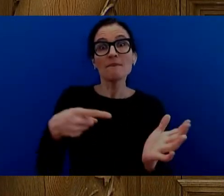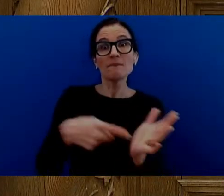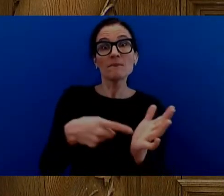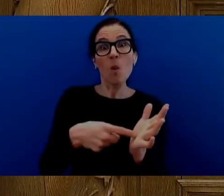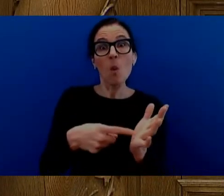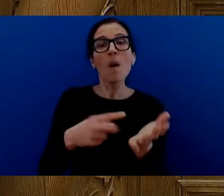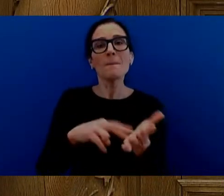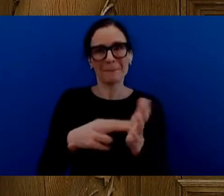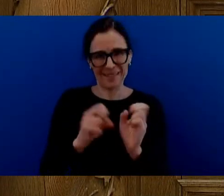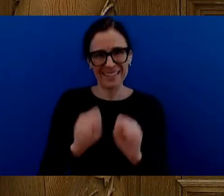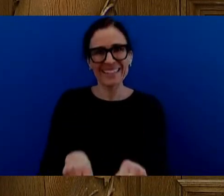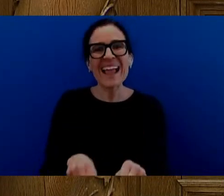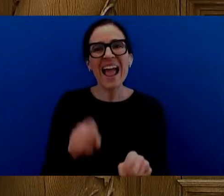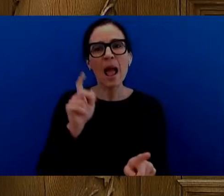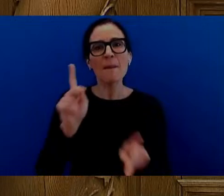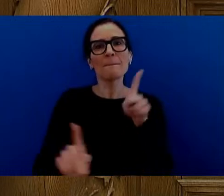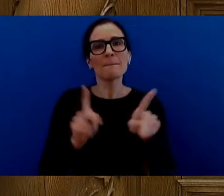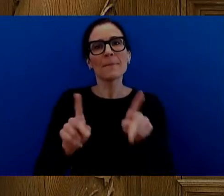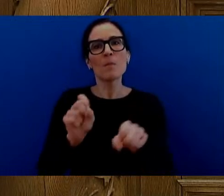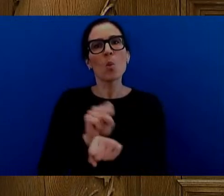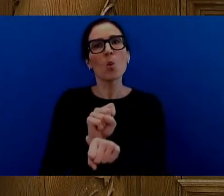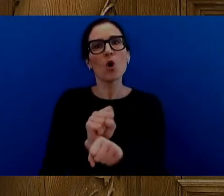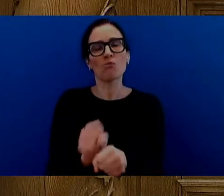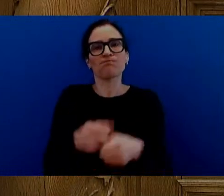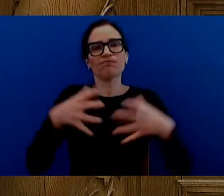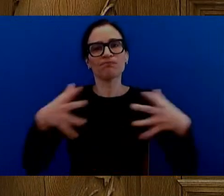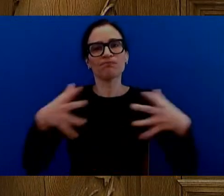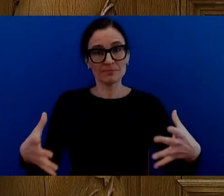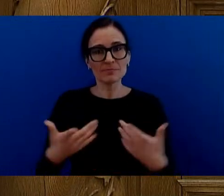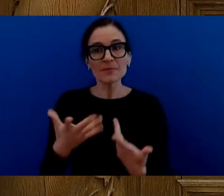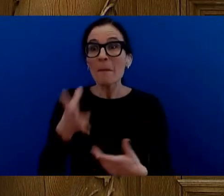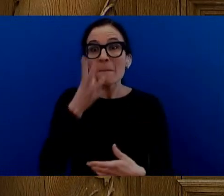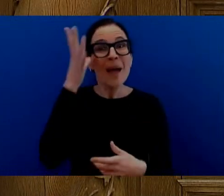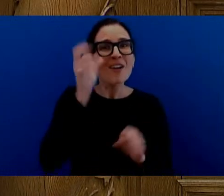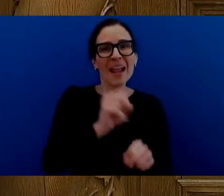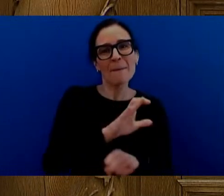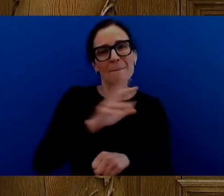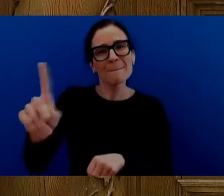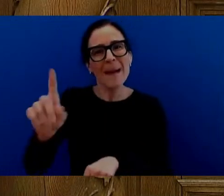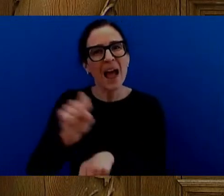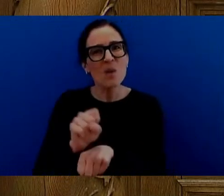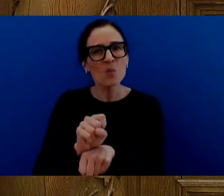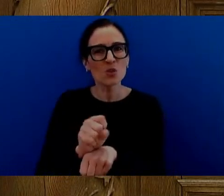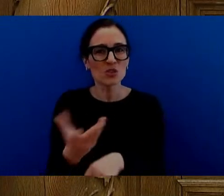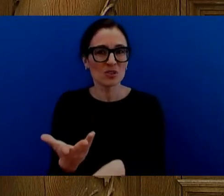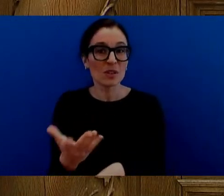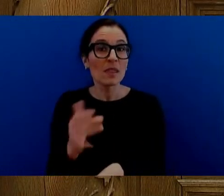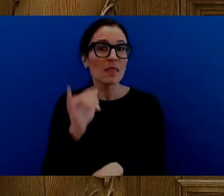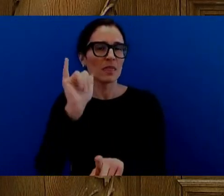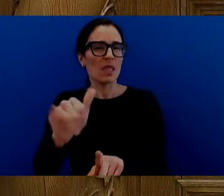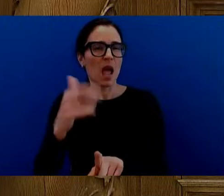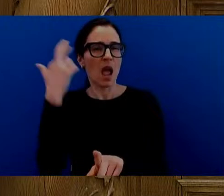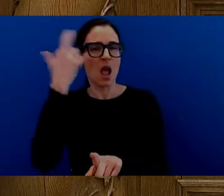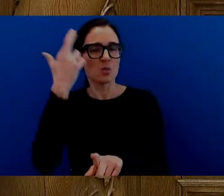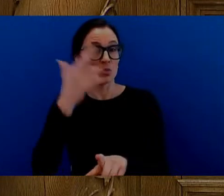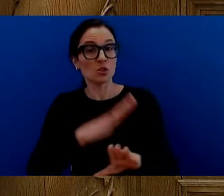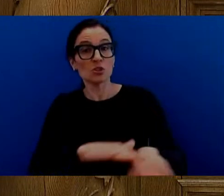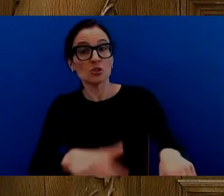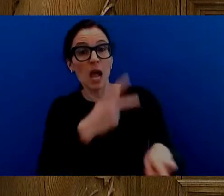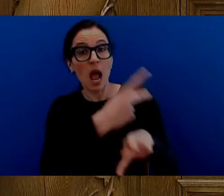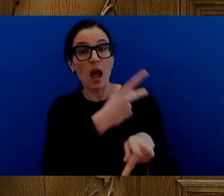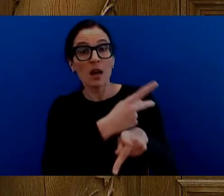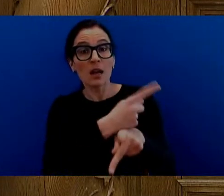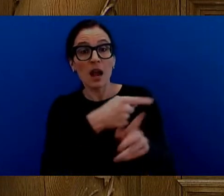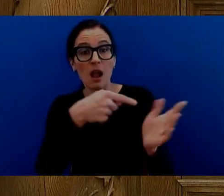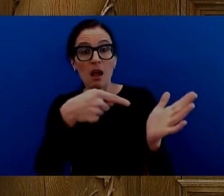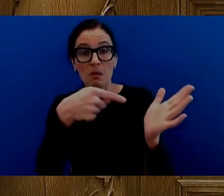workforce. That's what we've done here in BC by cutting childcare bills in half, saving parents an average of nearly $8,000 every